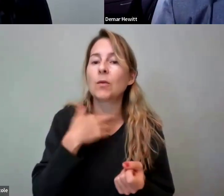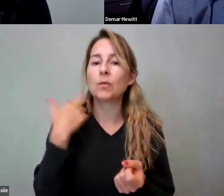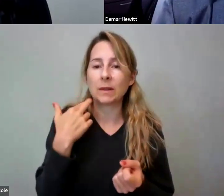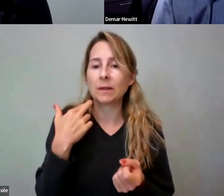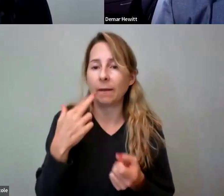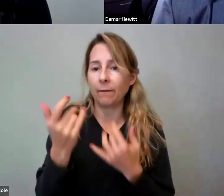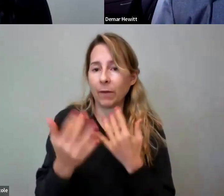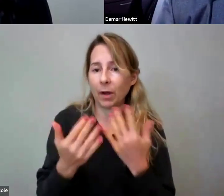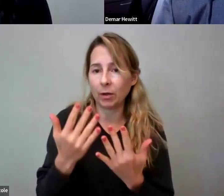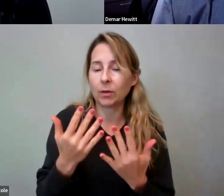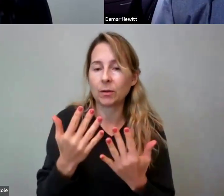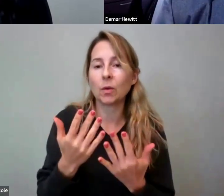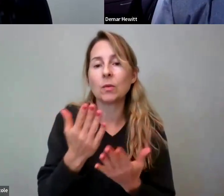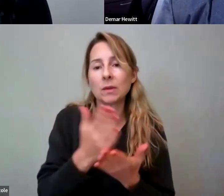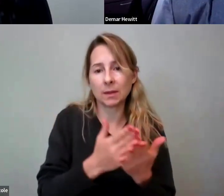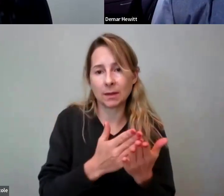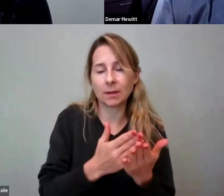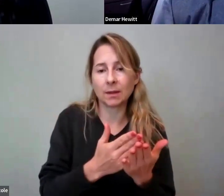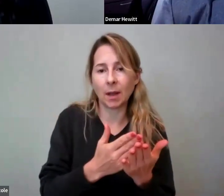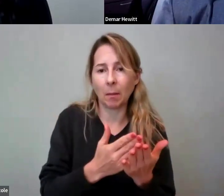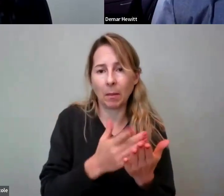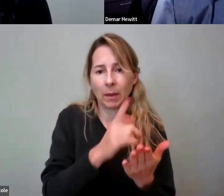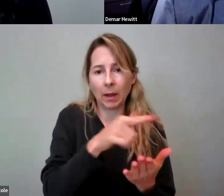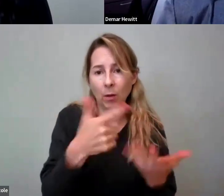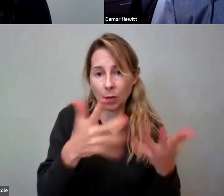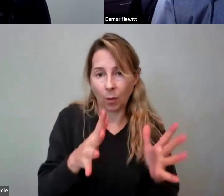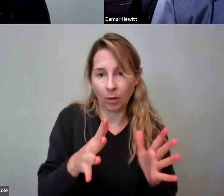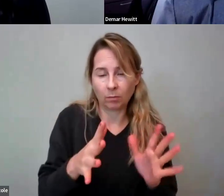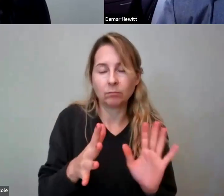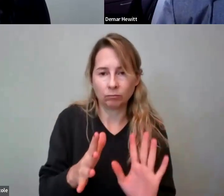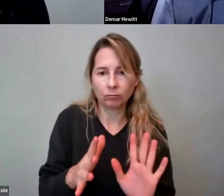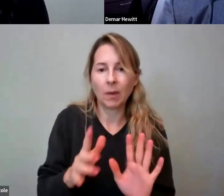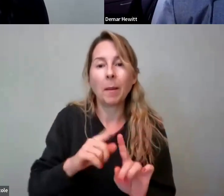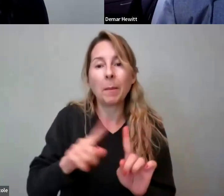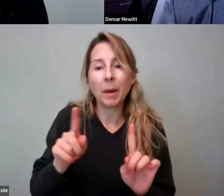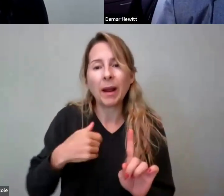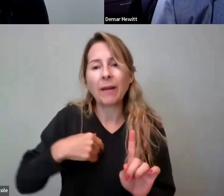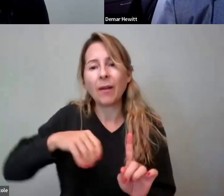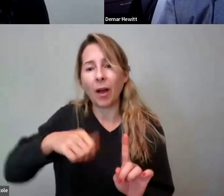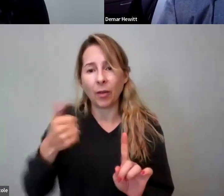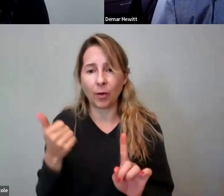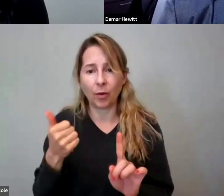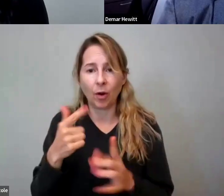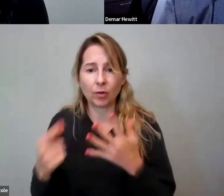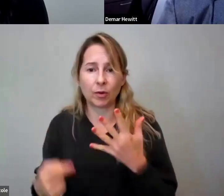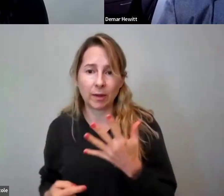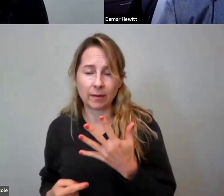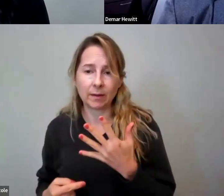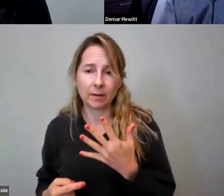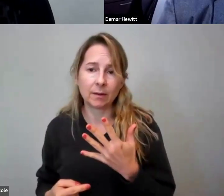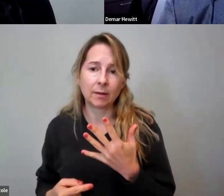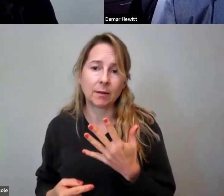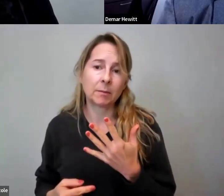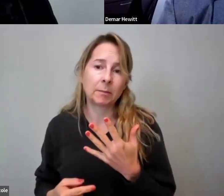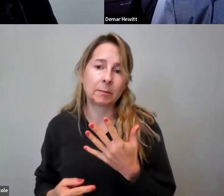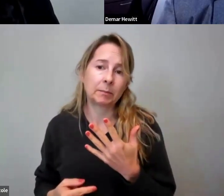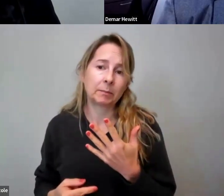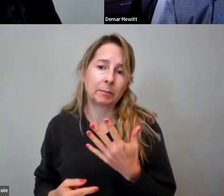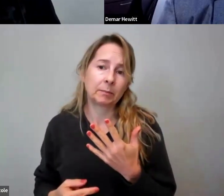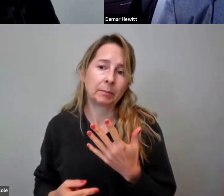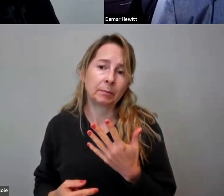they're going to say no. But there are alternatives. So is it a situation where your